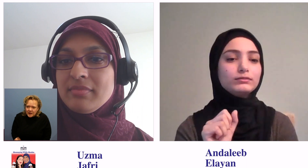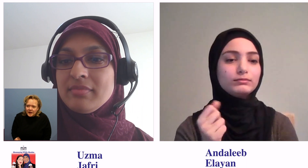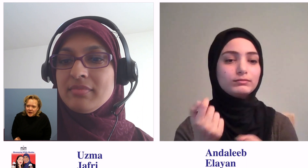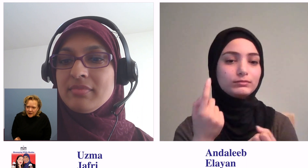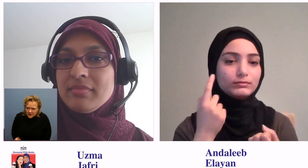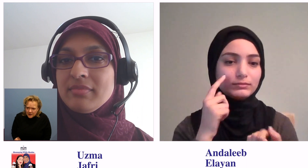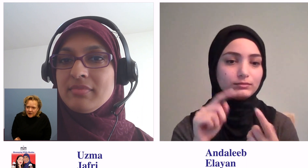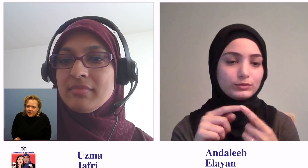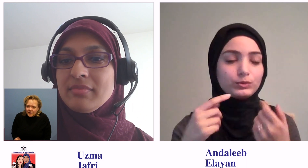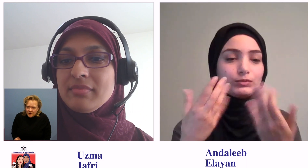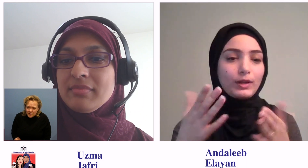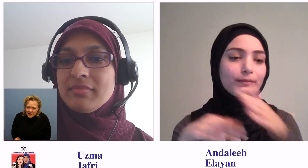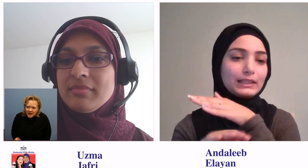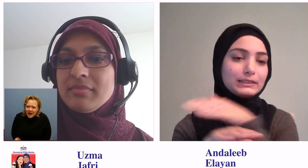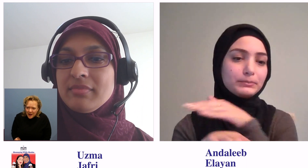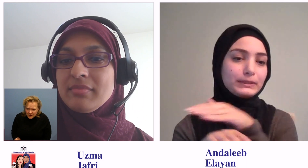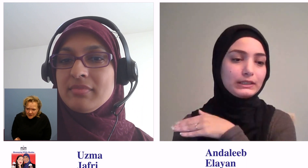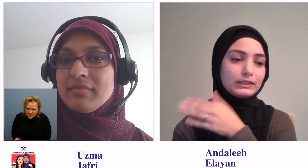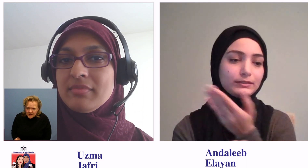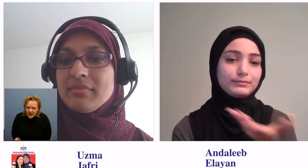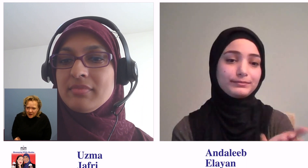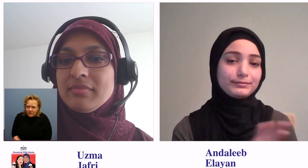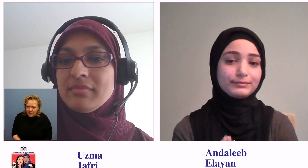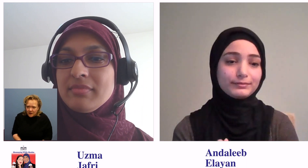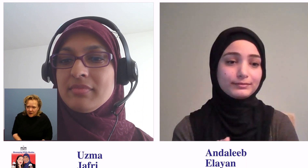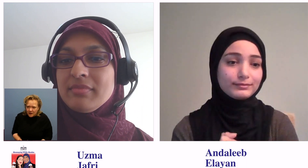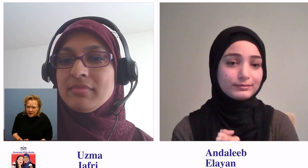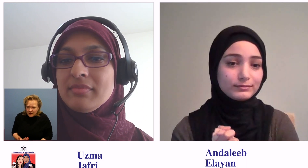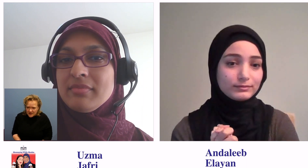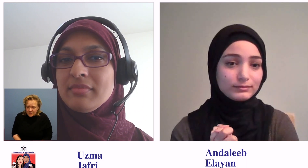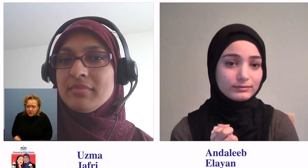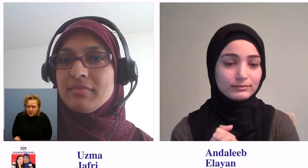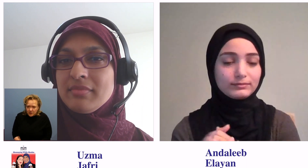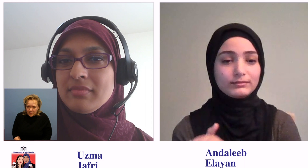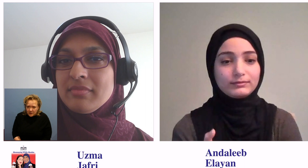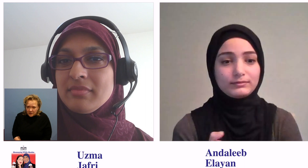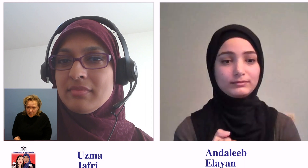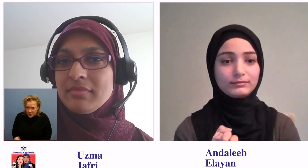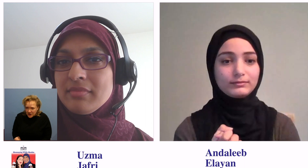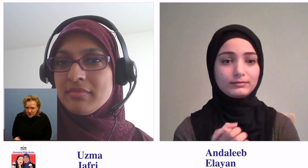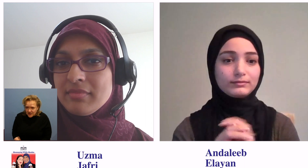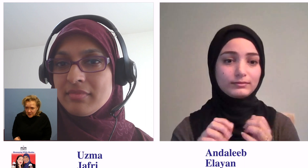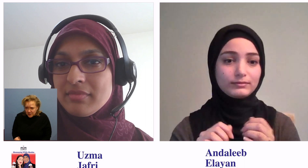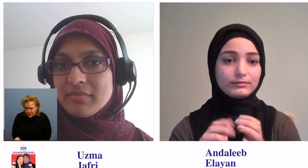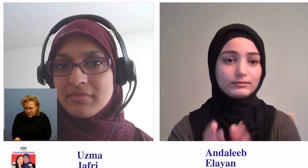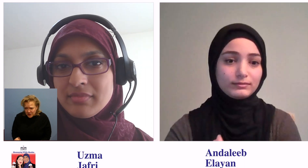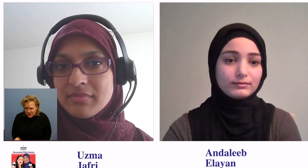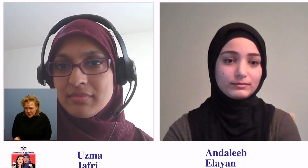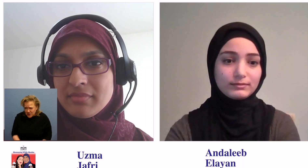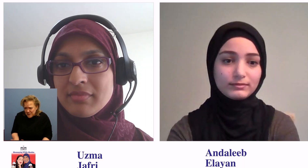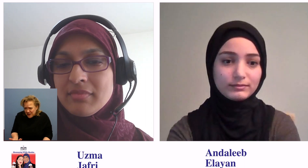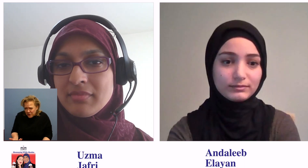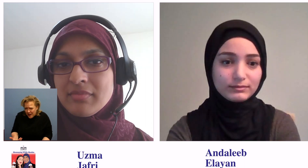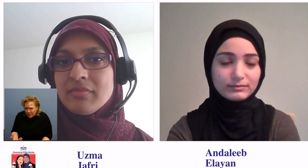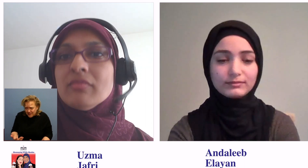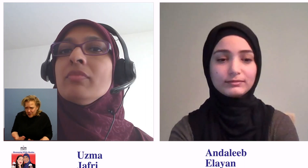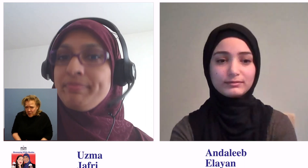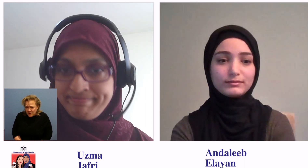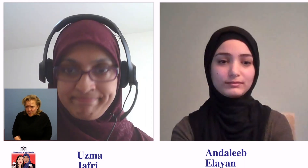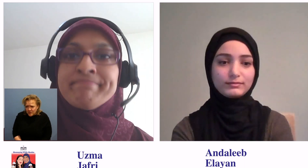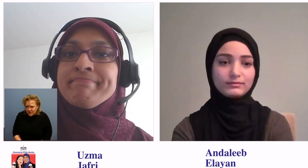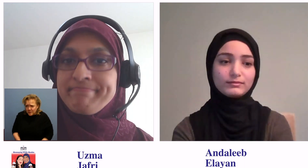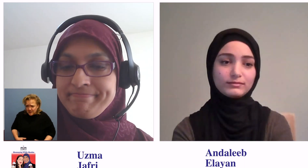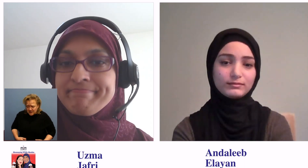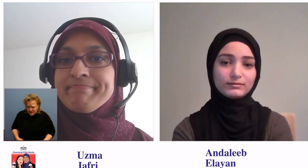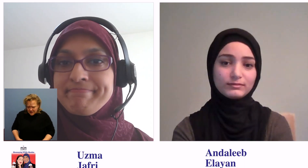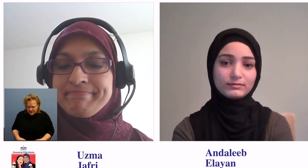make it a habit to have accessible communication, accessible information. Just make it your habit that there